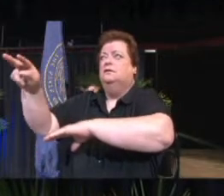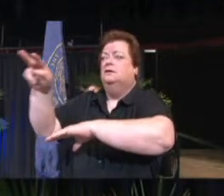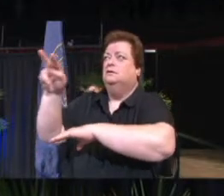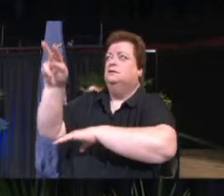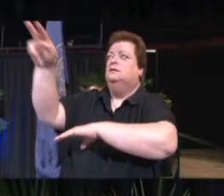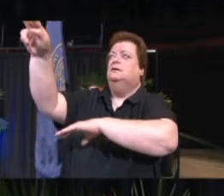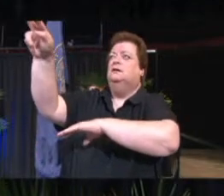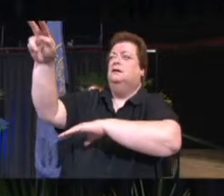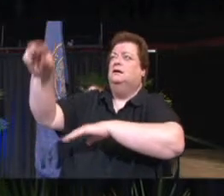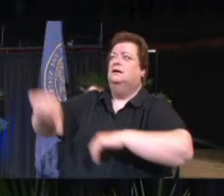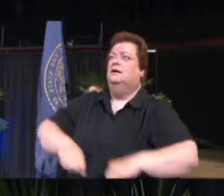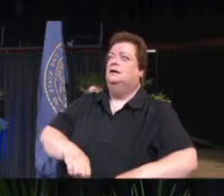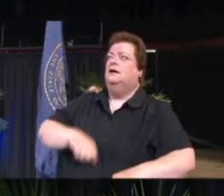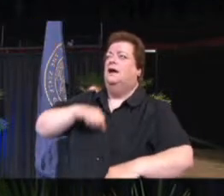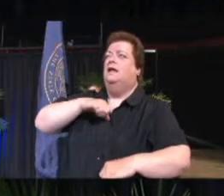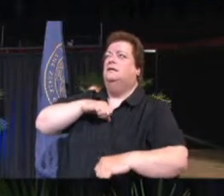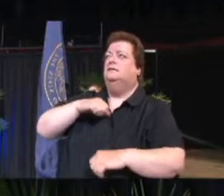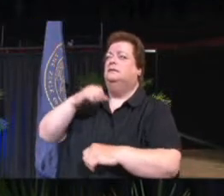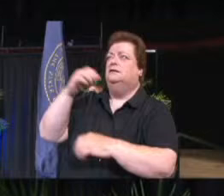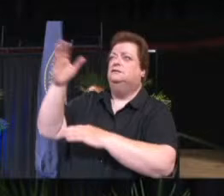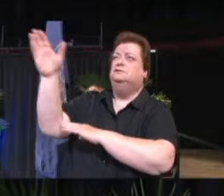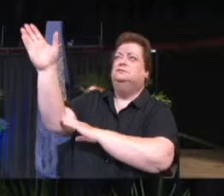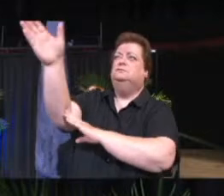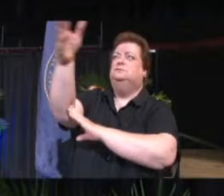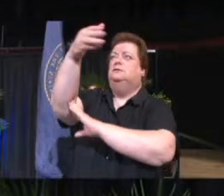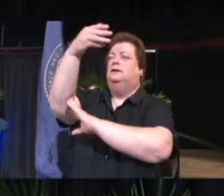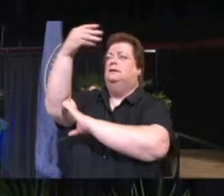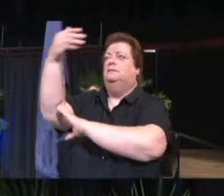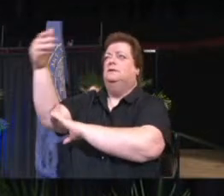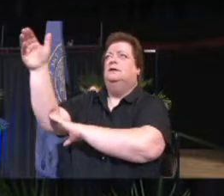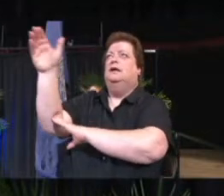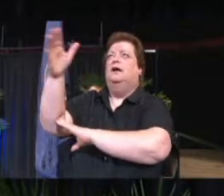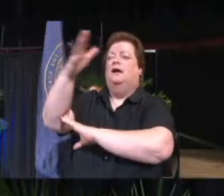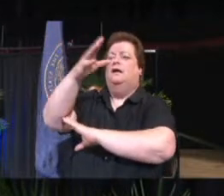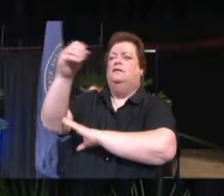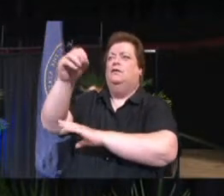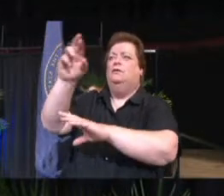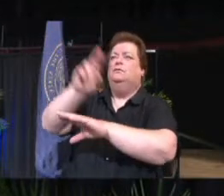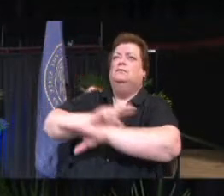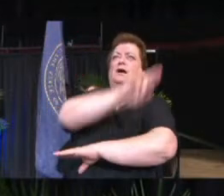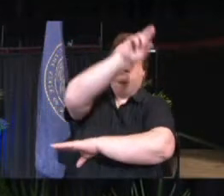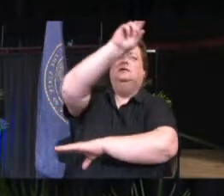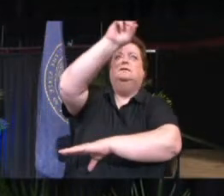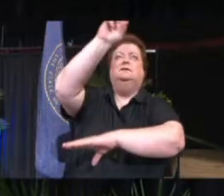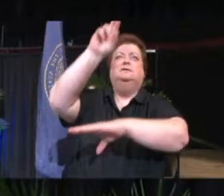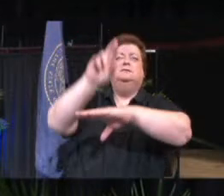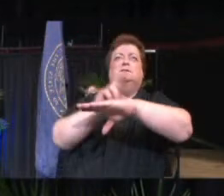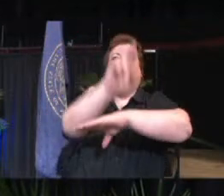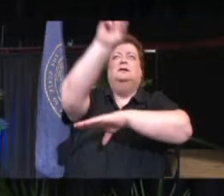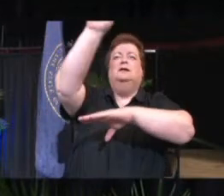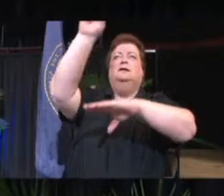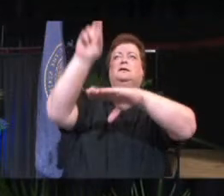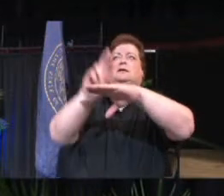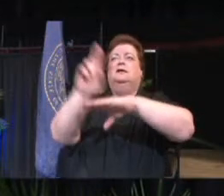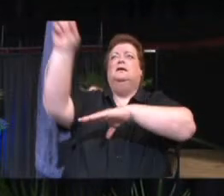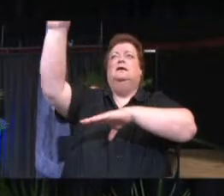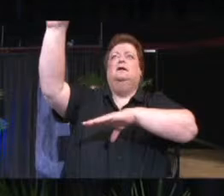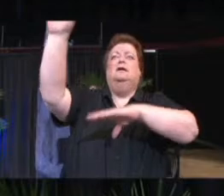were so gallantly streaming, and the rockets